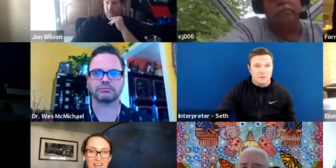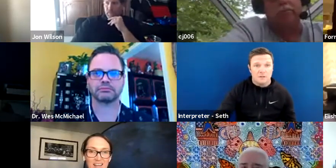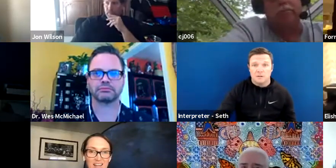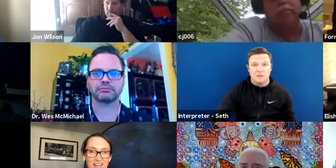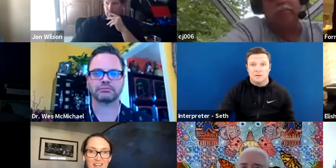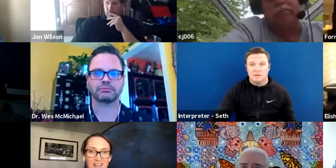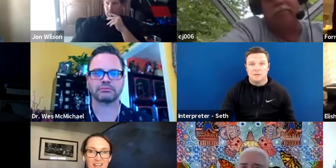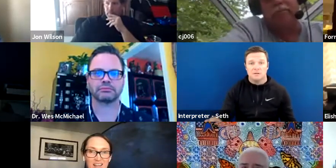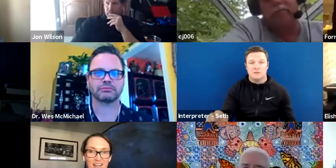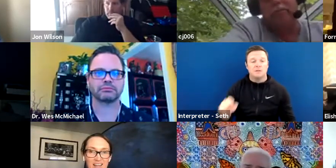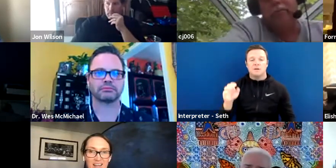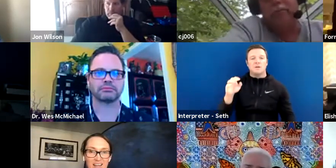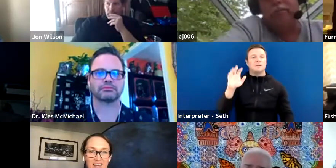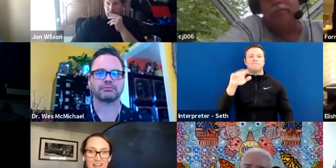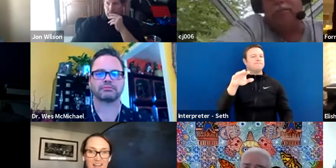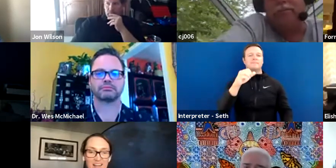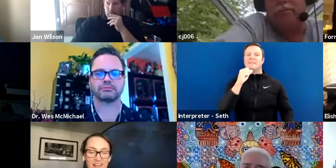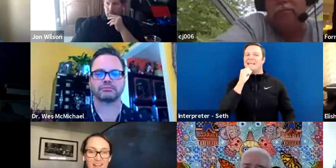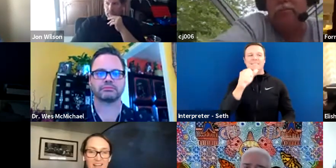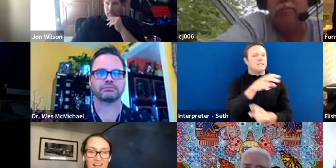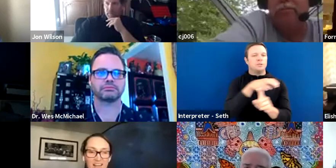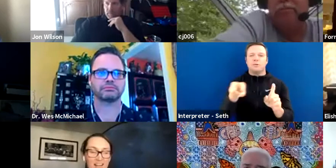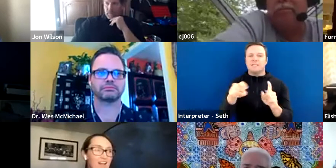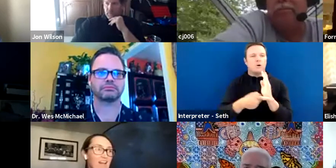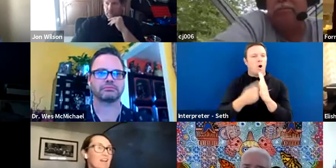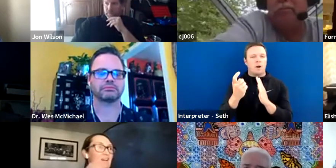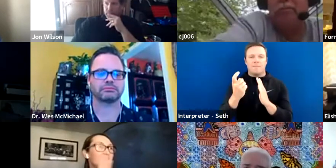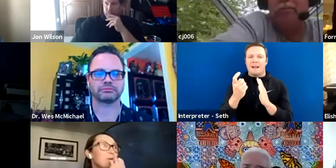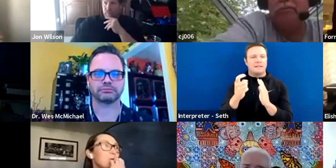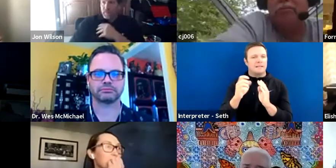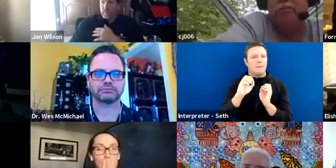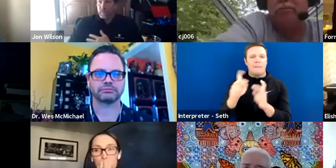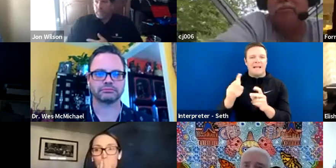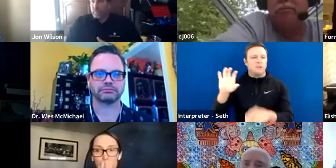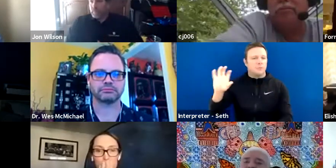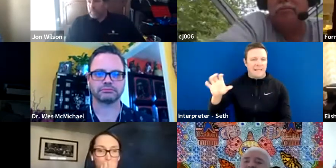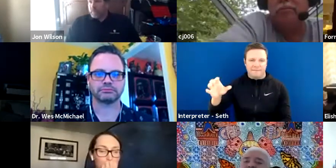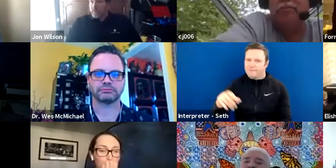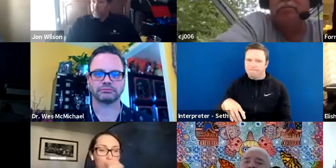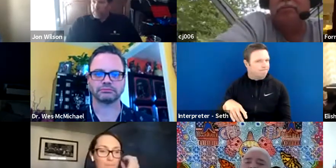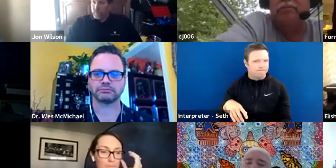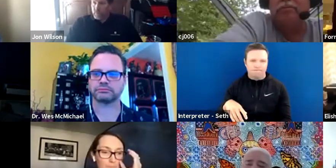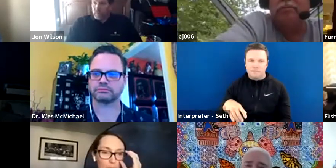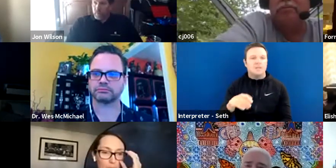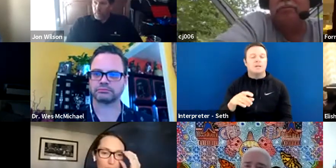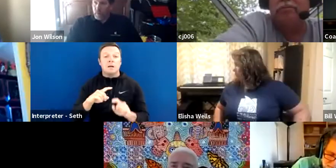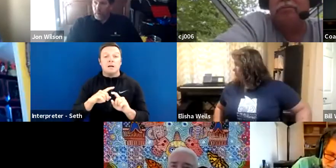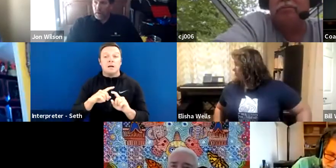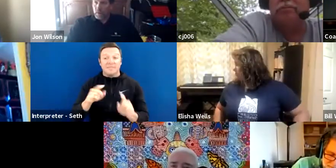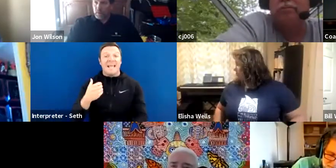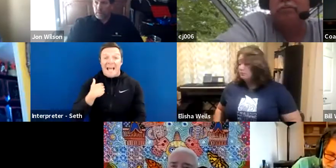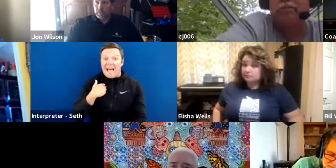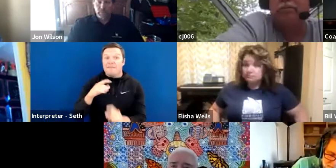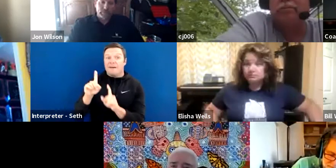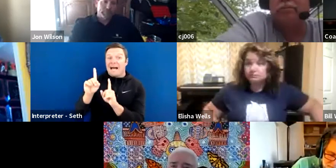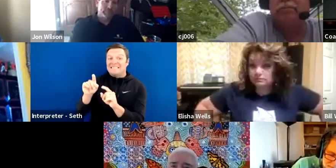Yes, so it does not transfer automatically back into Canvas. They do have attendance reports